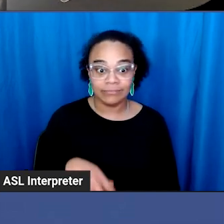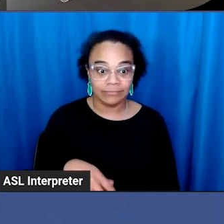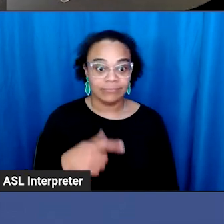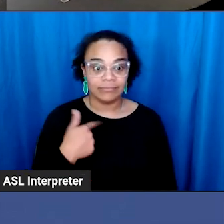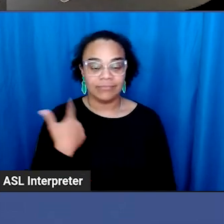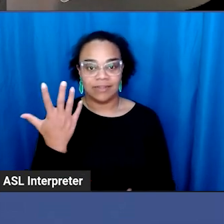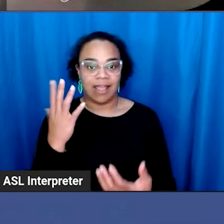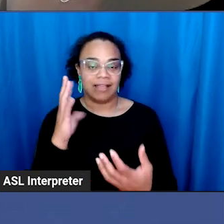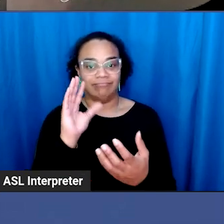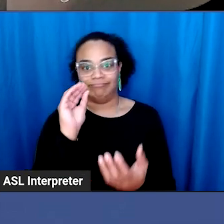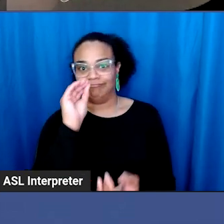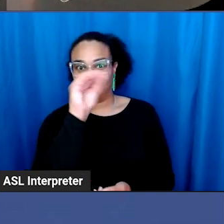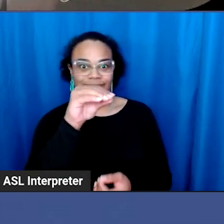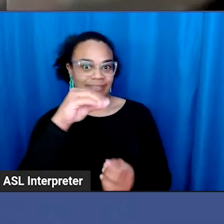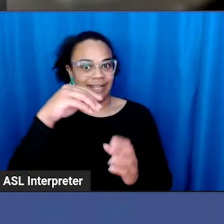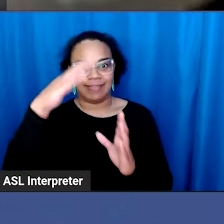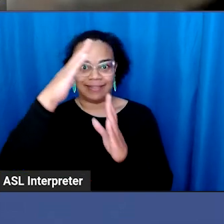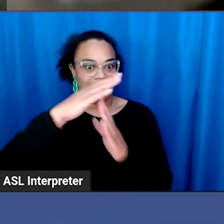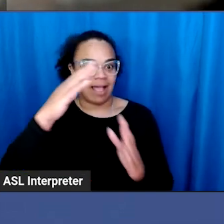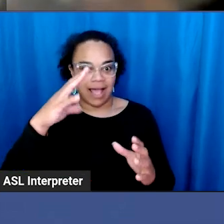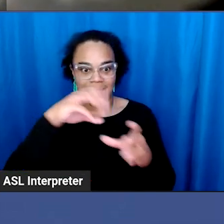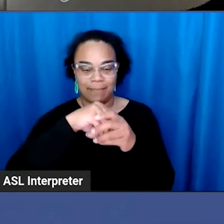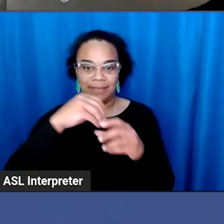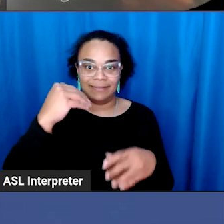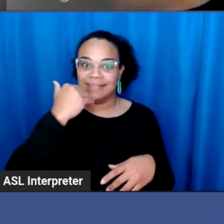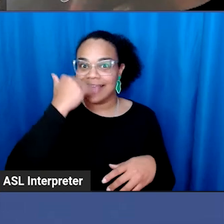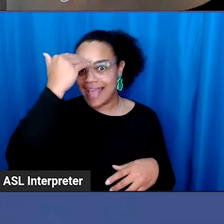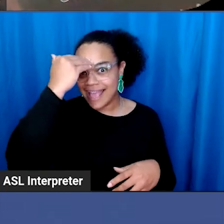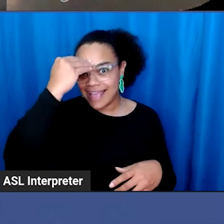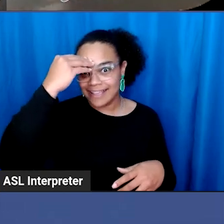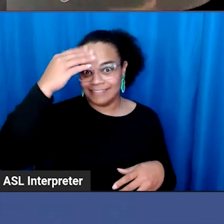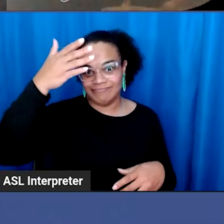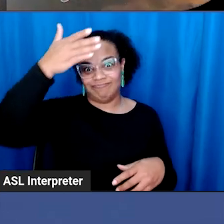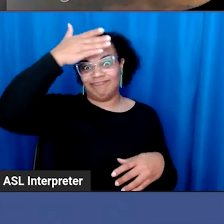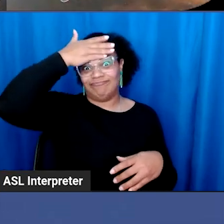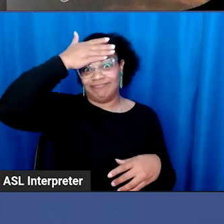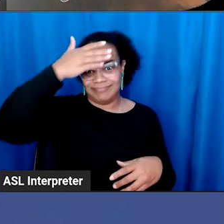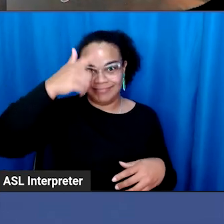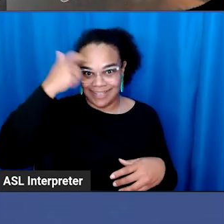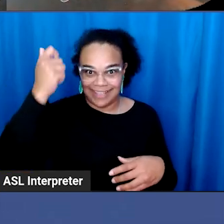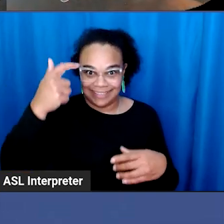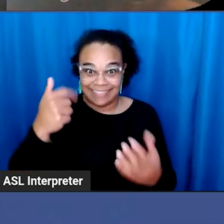put that at the top, like in my head space, so because it helps.